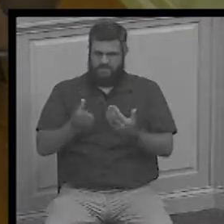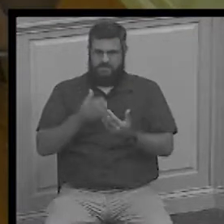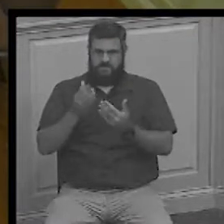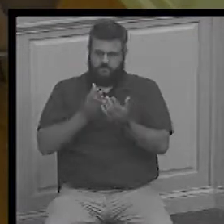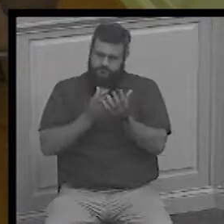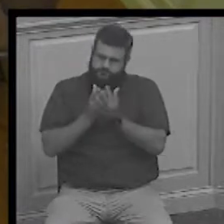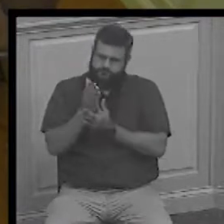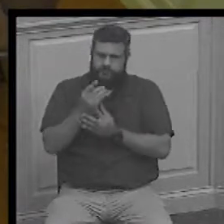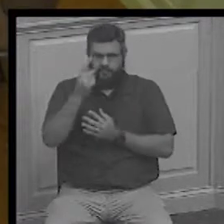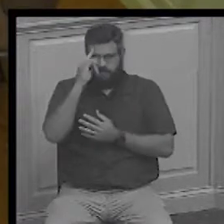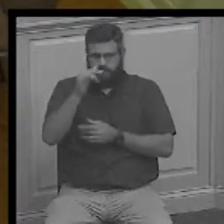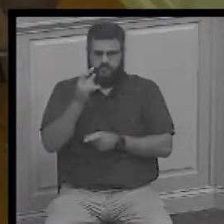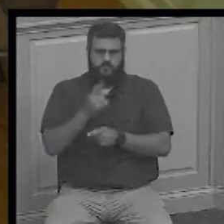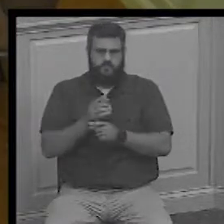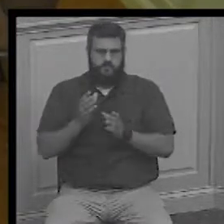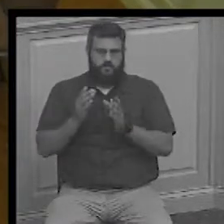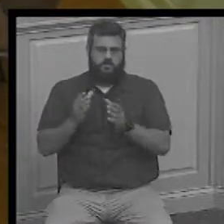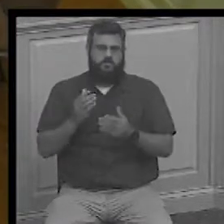I appreciate that.